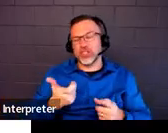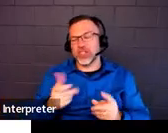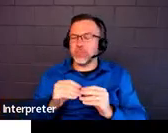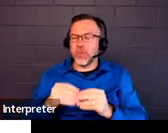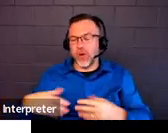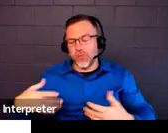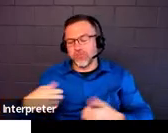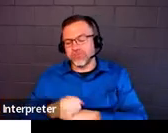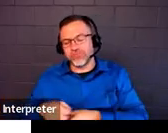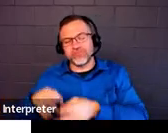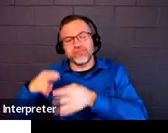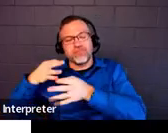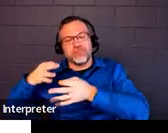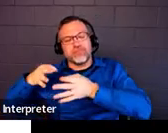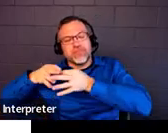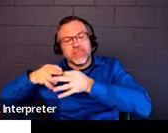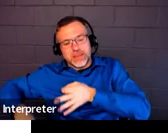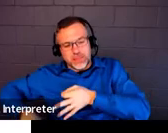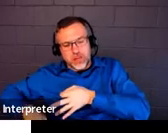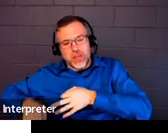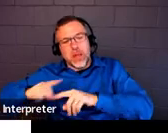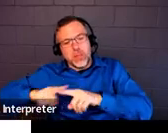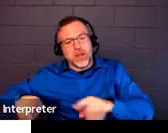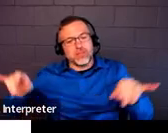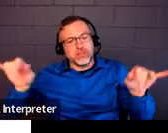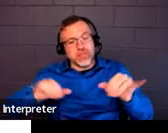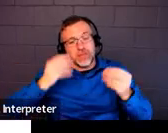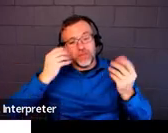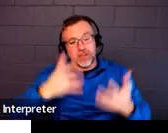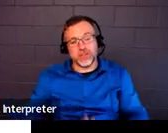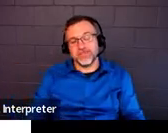in the beginning of today's webinar.